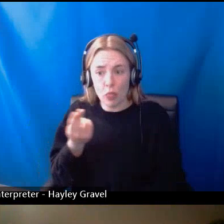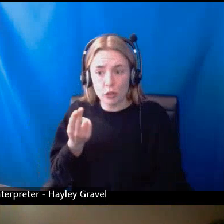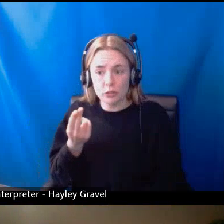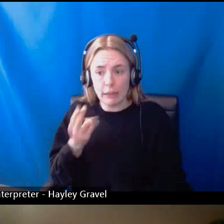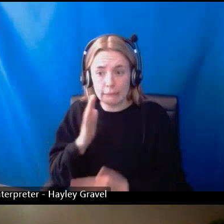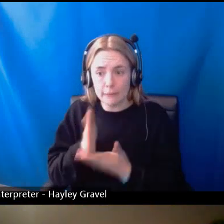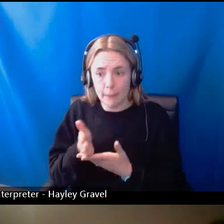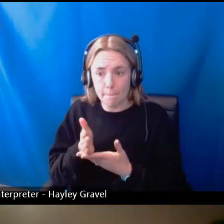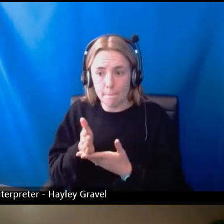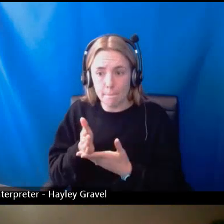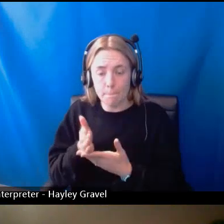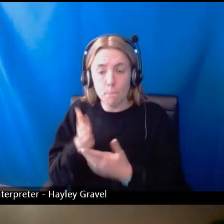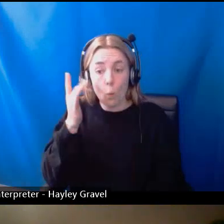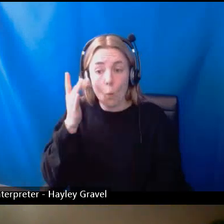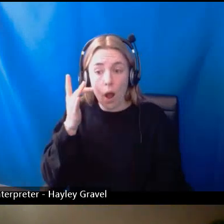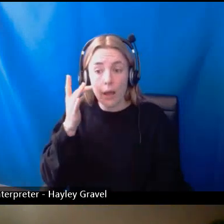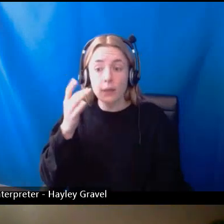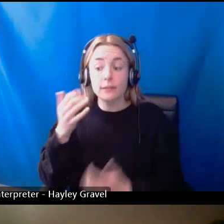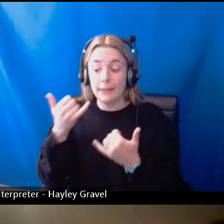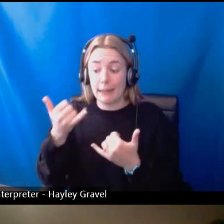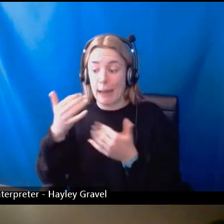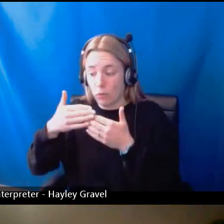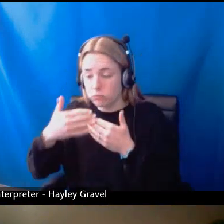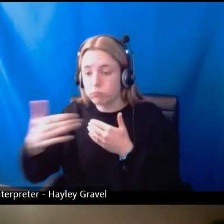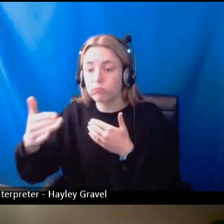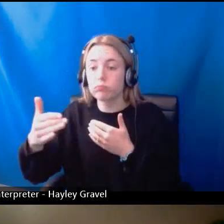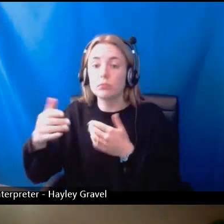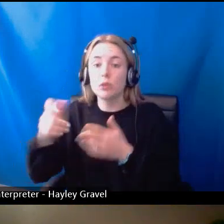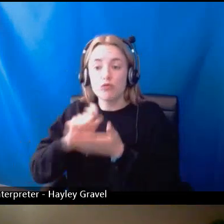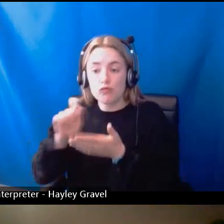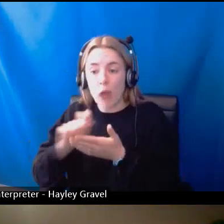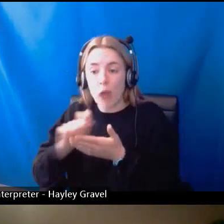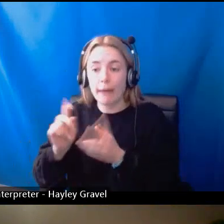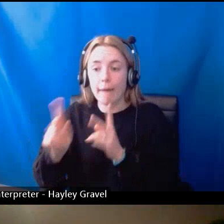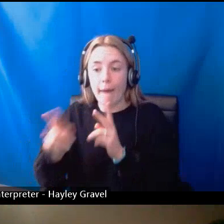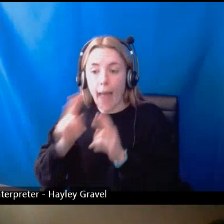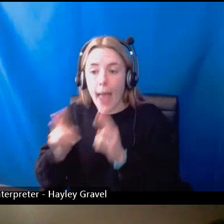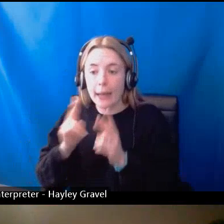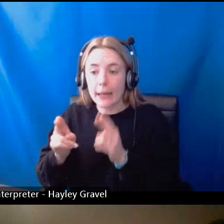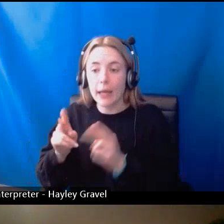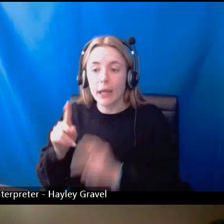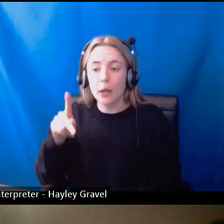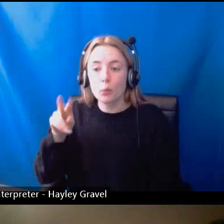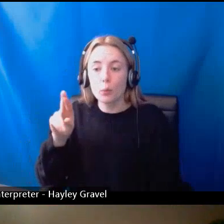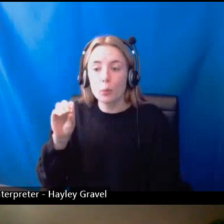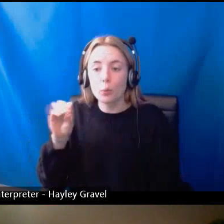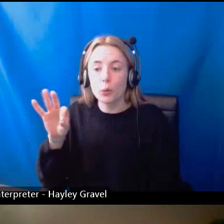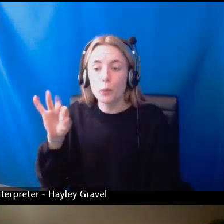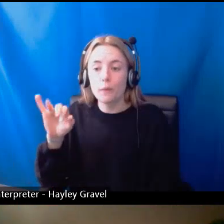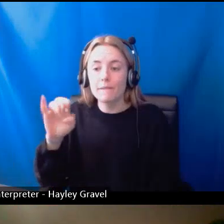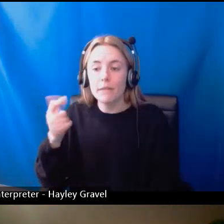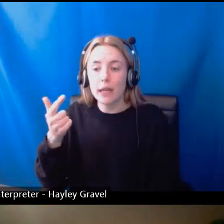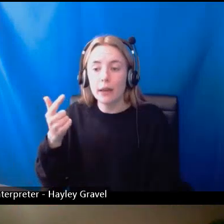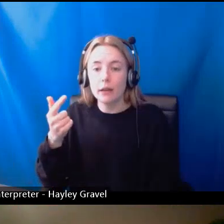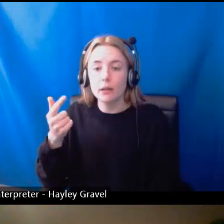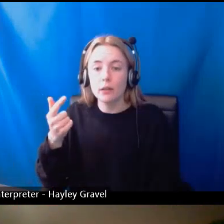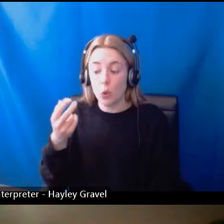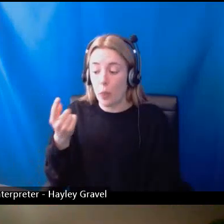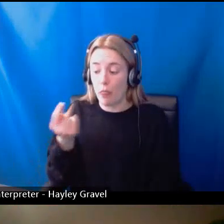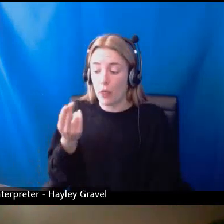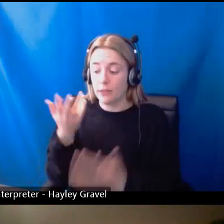proofreading phase. So you should be on to the argument section of your paper. And if we were